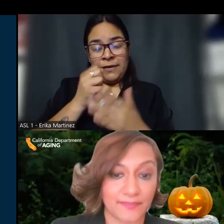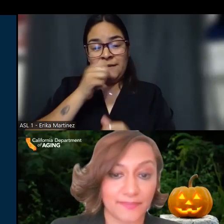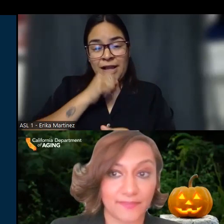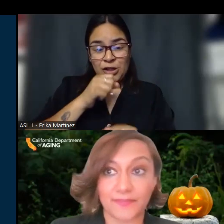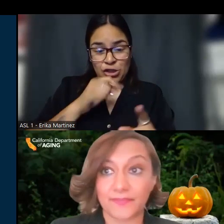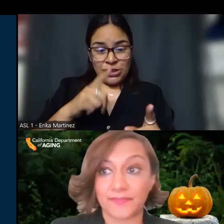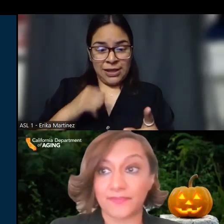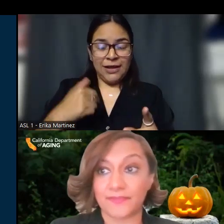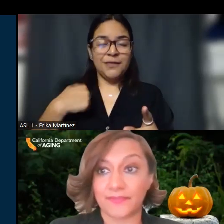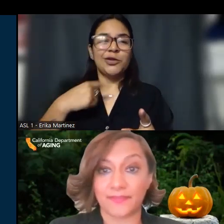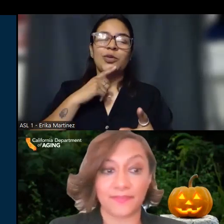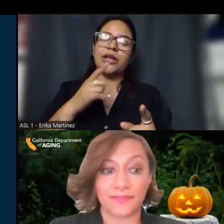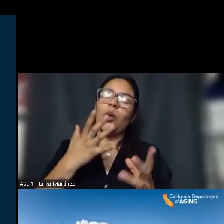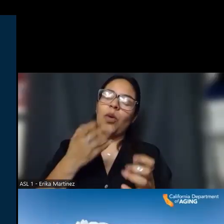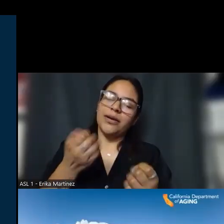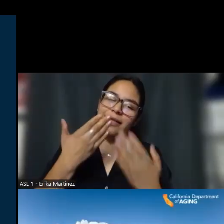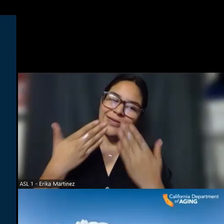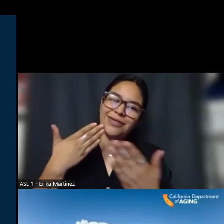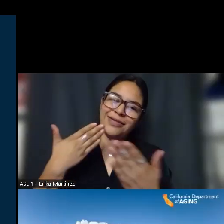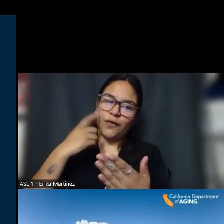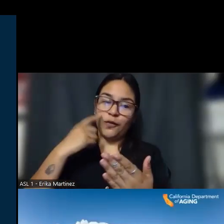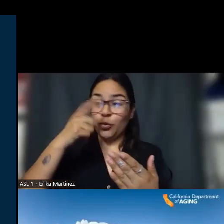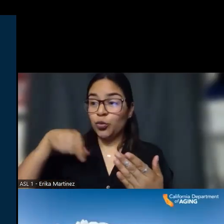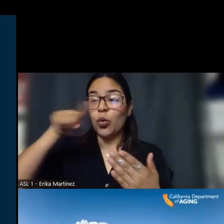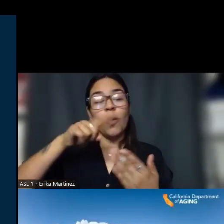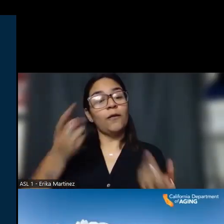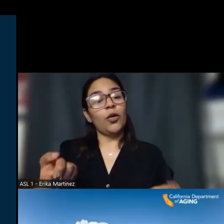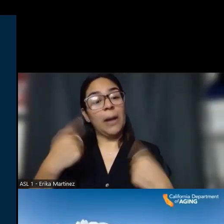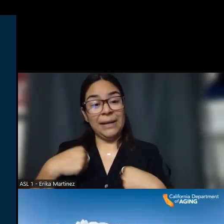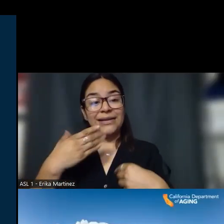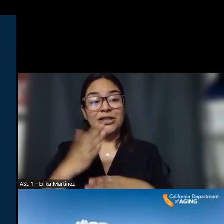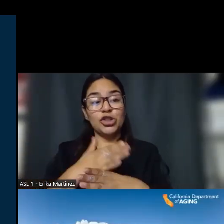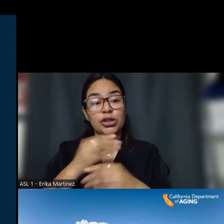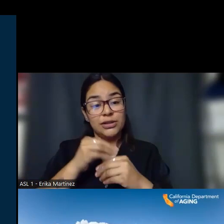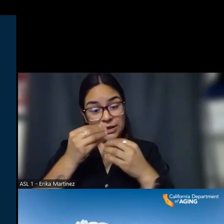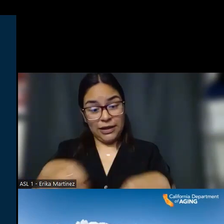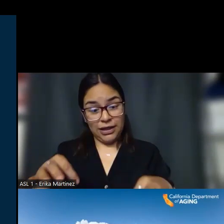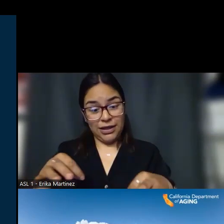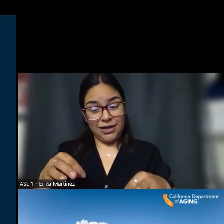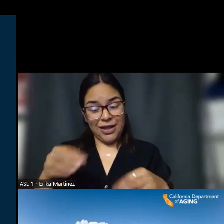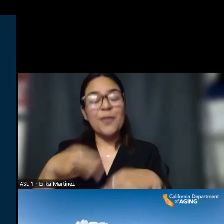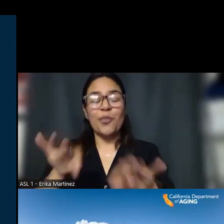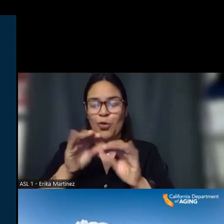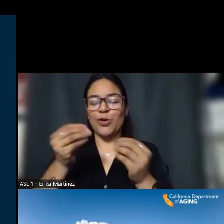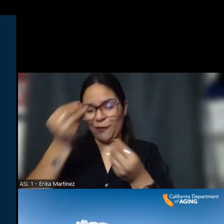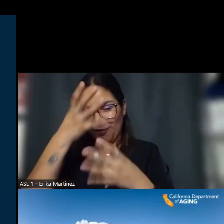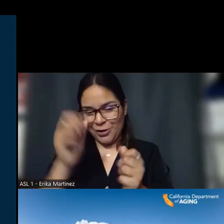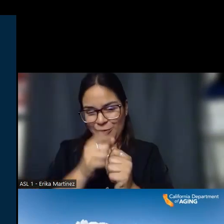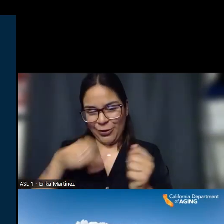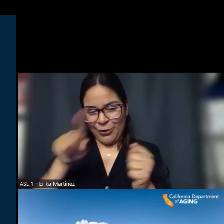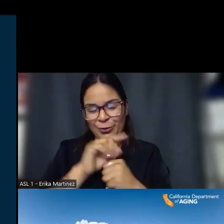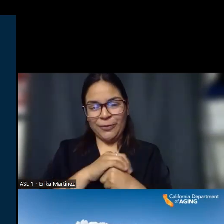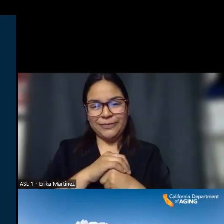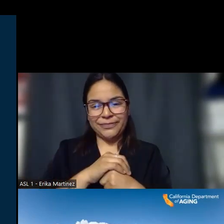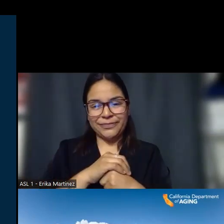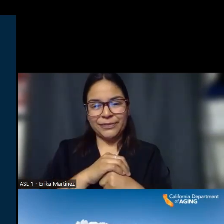Representative Program, I just want to thank you all for giving me the opportunity to talk about this new and important program. I also work with Regina